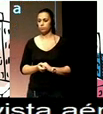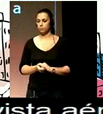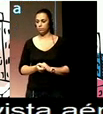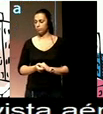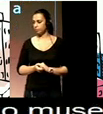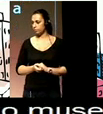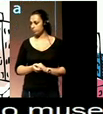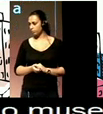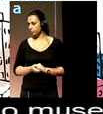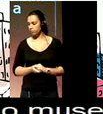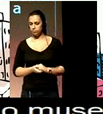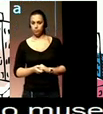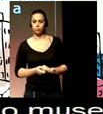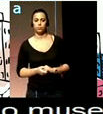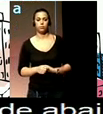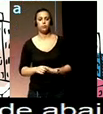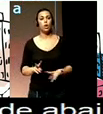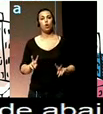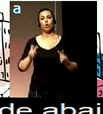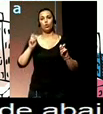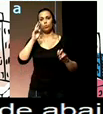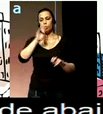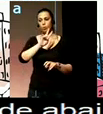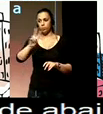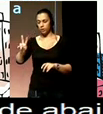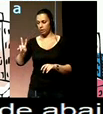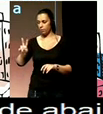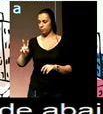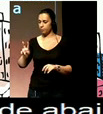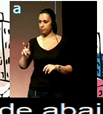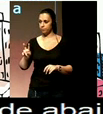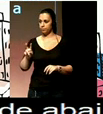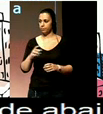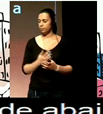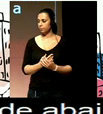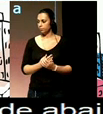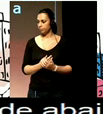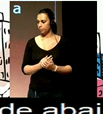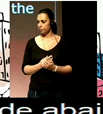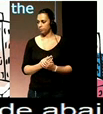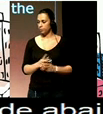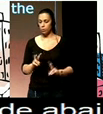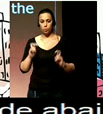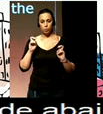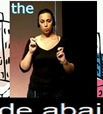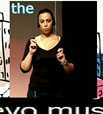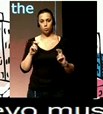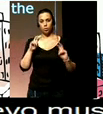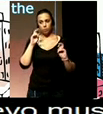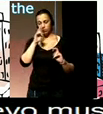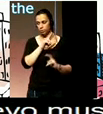The new museum had to fit into a very small plot among other buildings and have a direct view to the